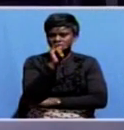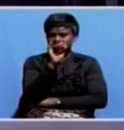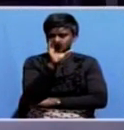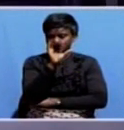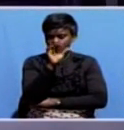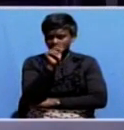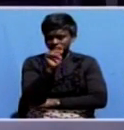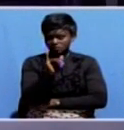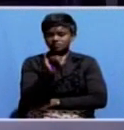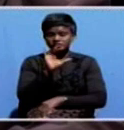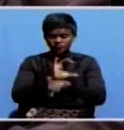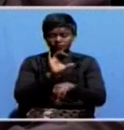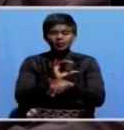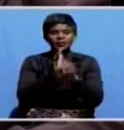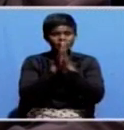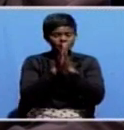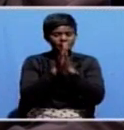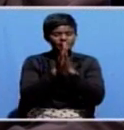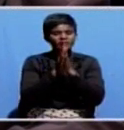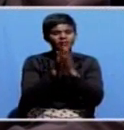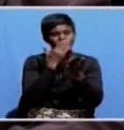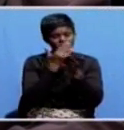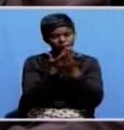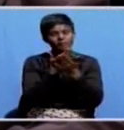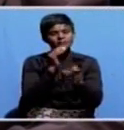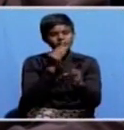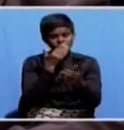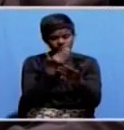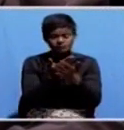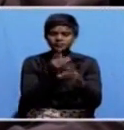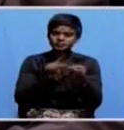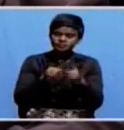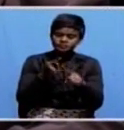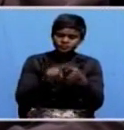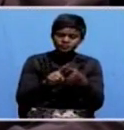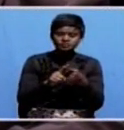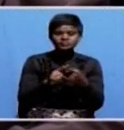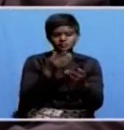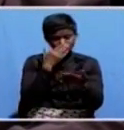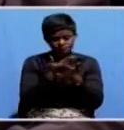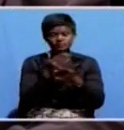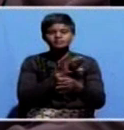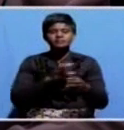a very good lay preacher. In my view, he was a very good Christian.